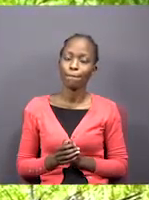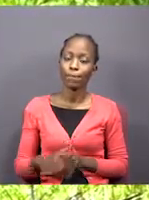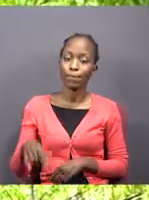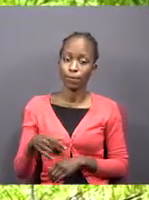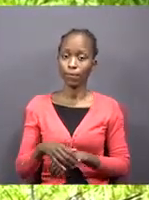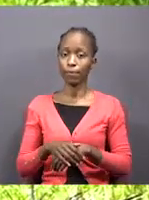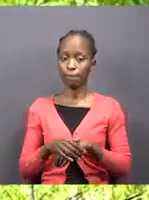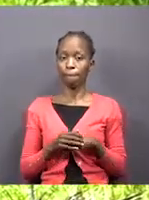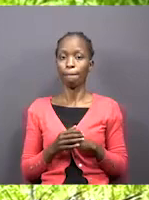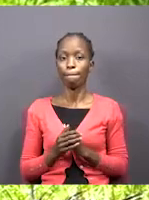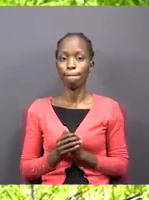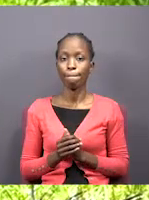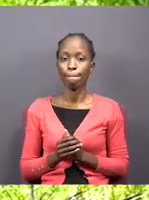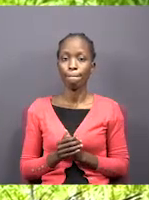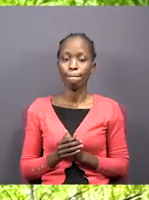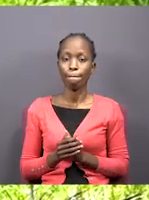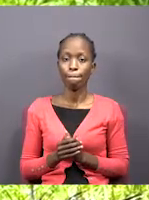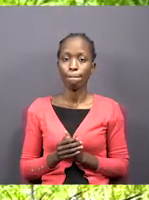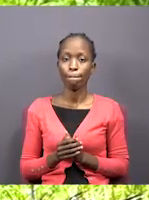43, verse 18 to 19. If you're there, say amen.